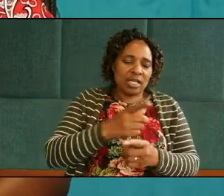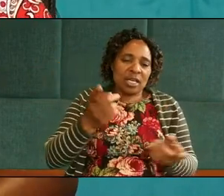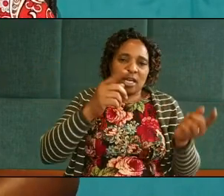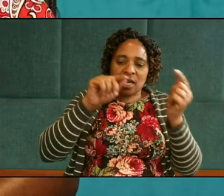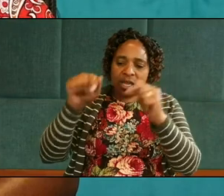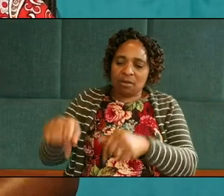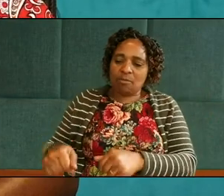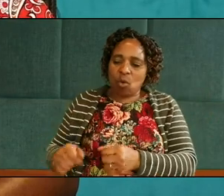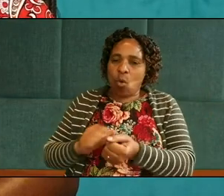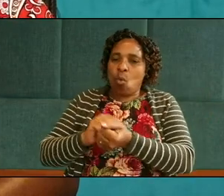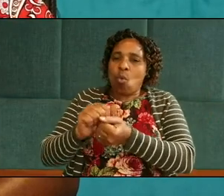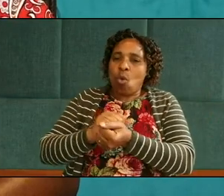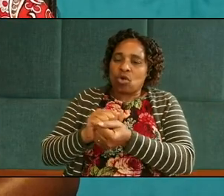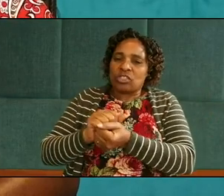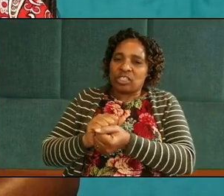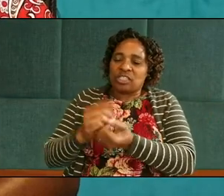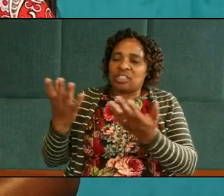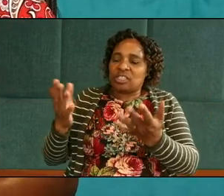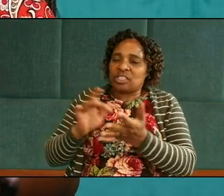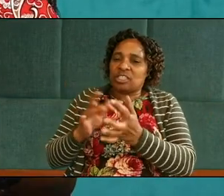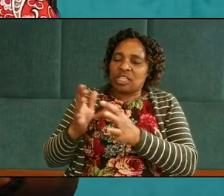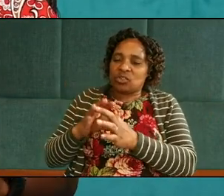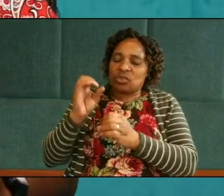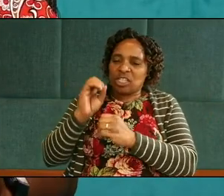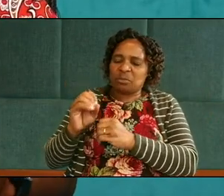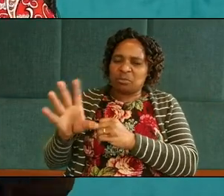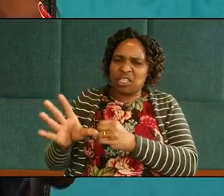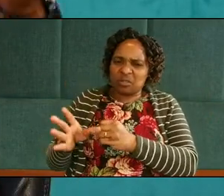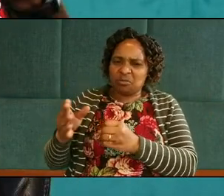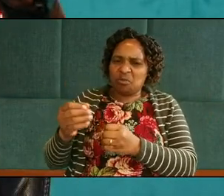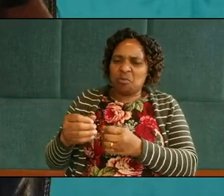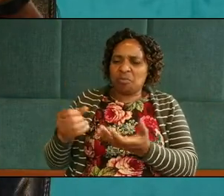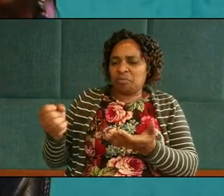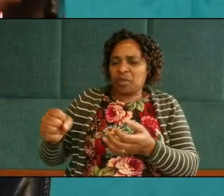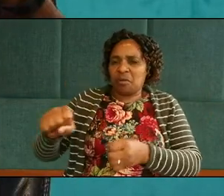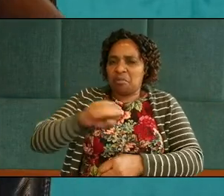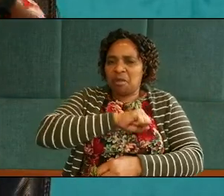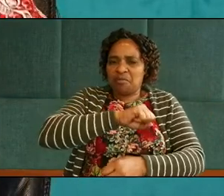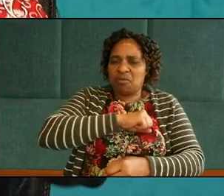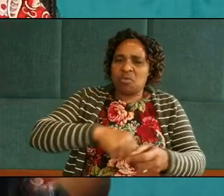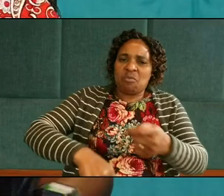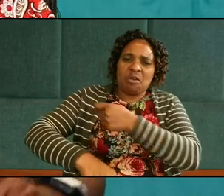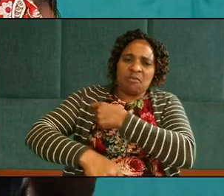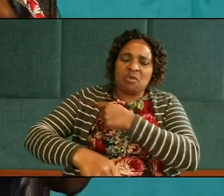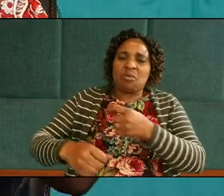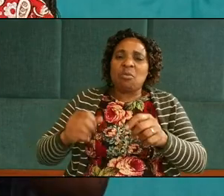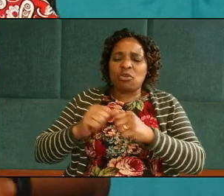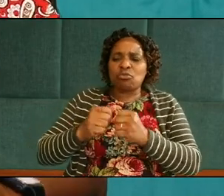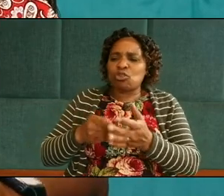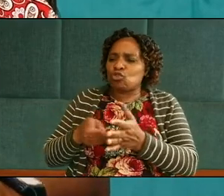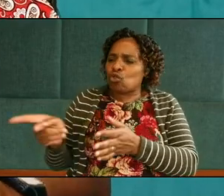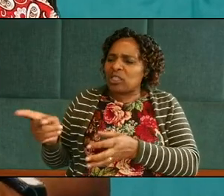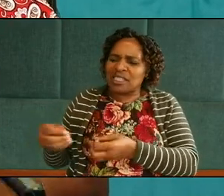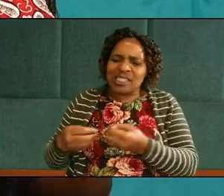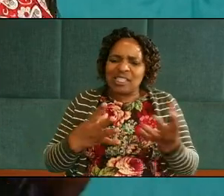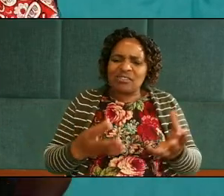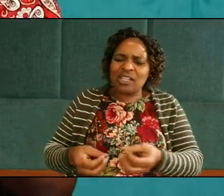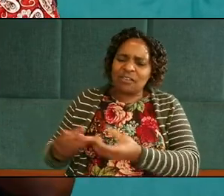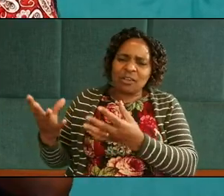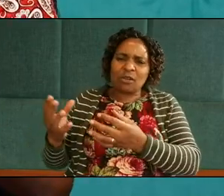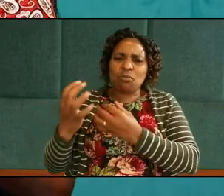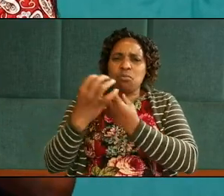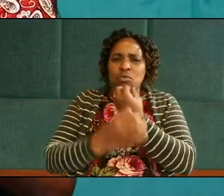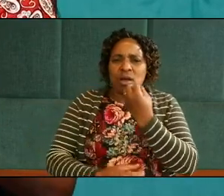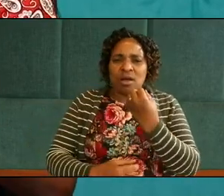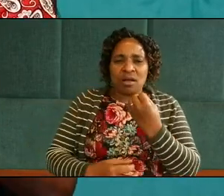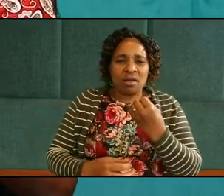with the expensive perfume. And Judas said, this could have been sold and given to the poor. And so we just